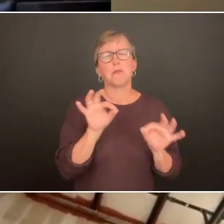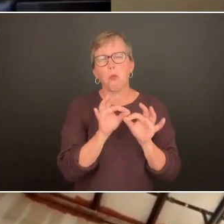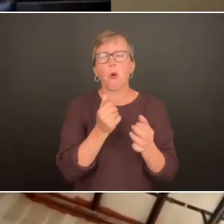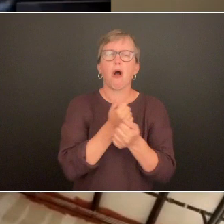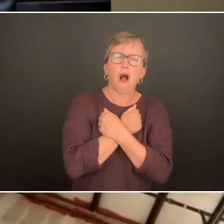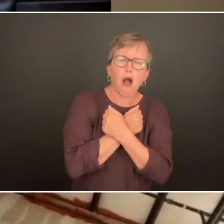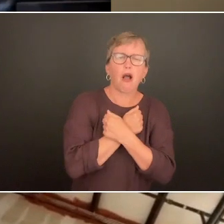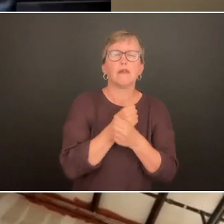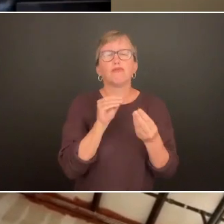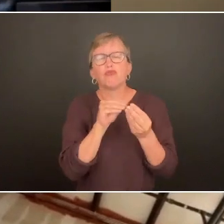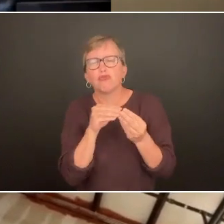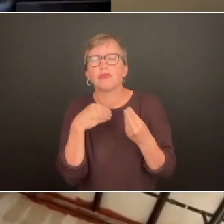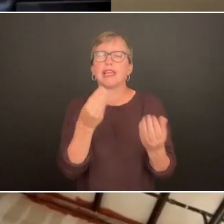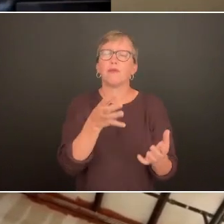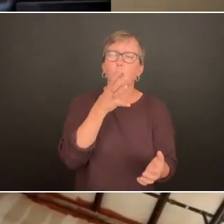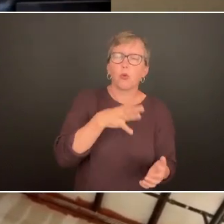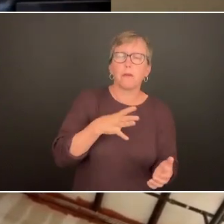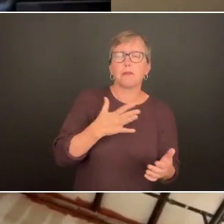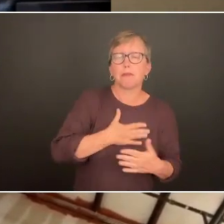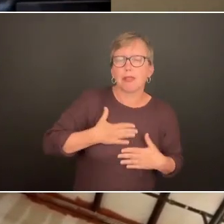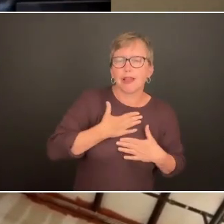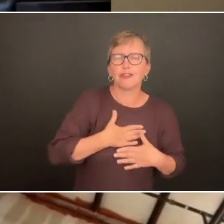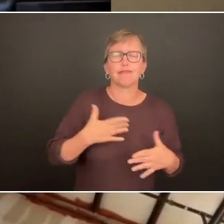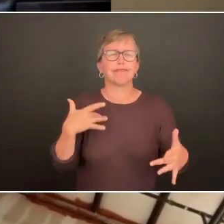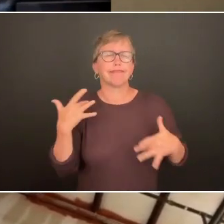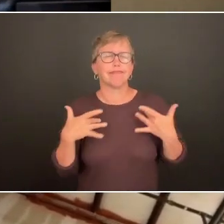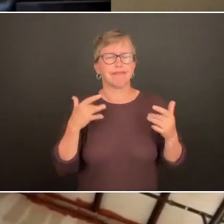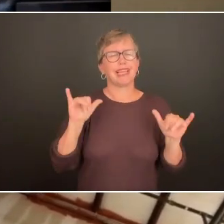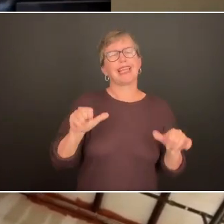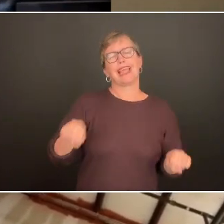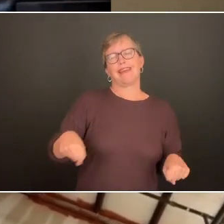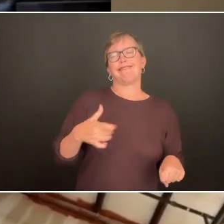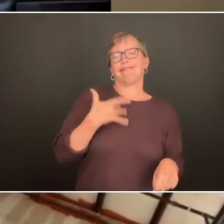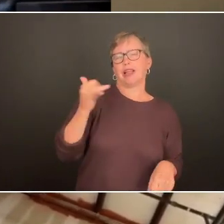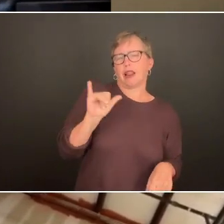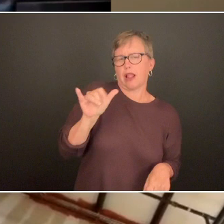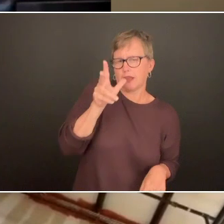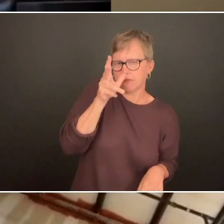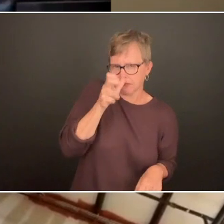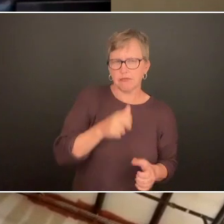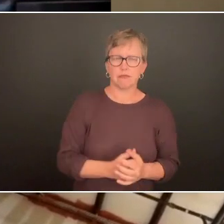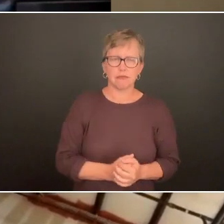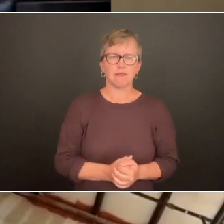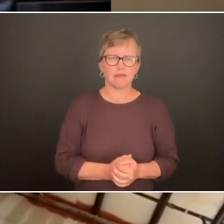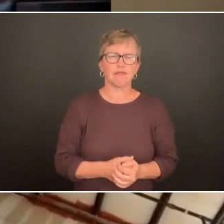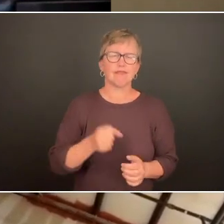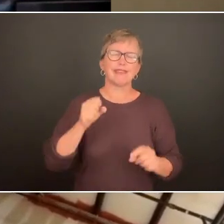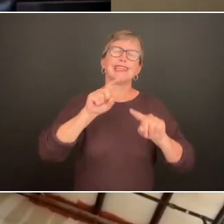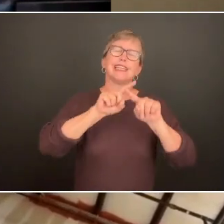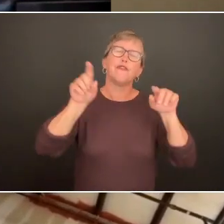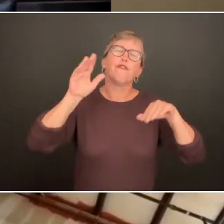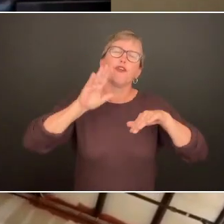and kissing and giving the woman pleasure? The excitement of this can give the sensation of the orgasm. Very different